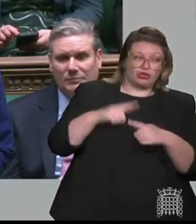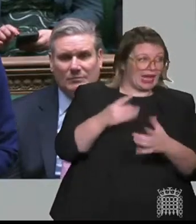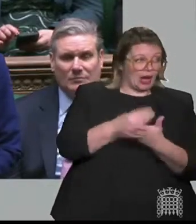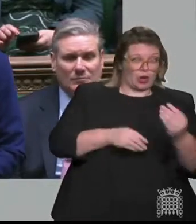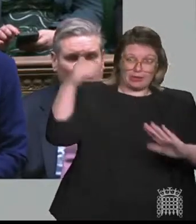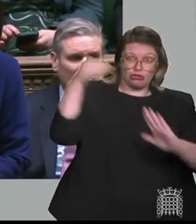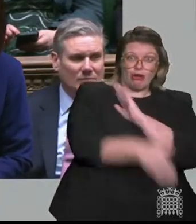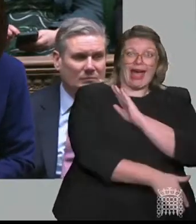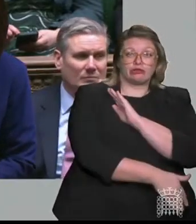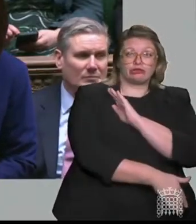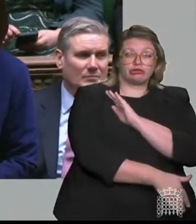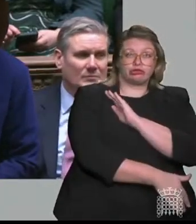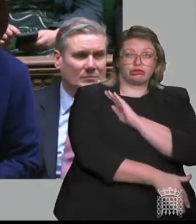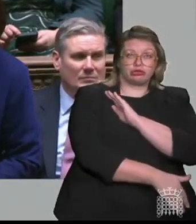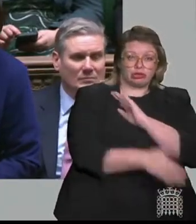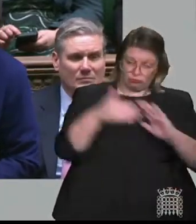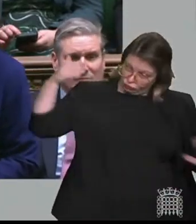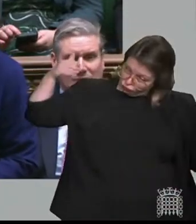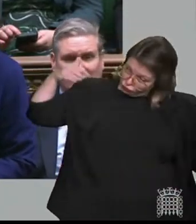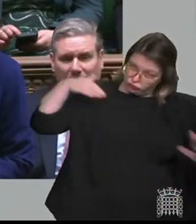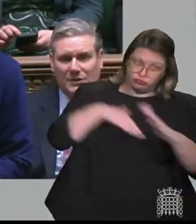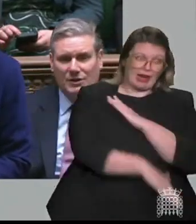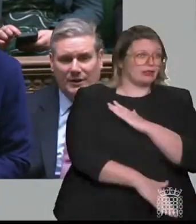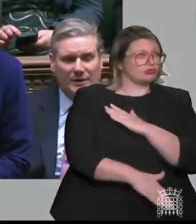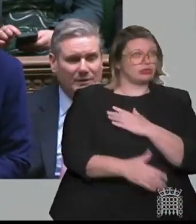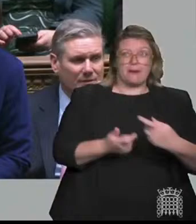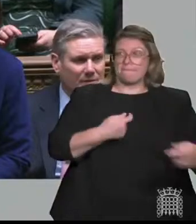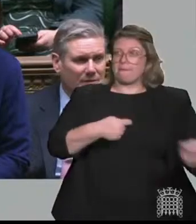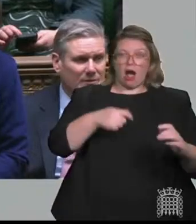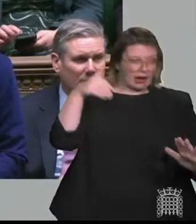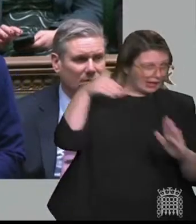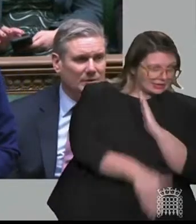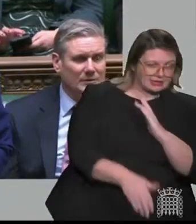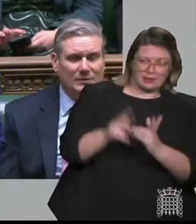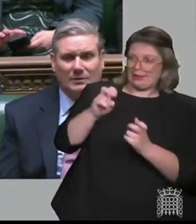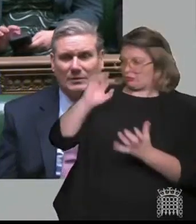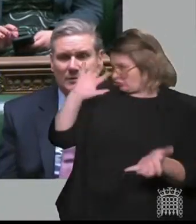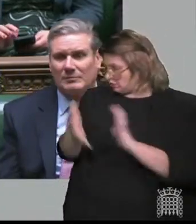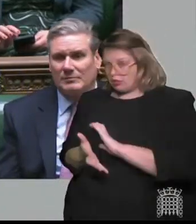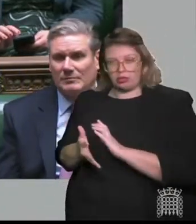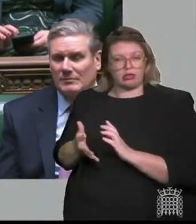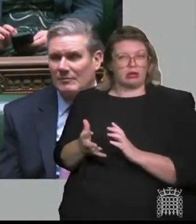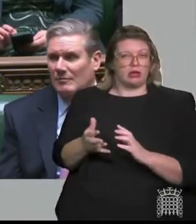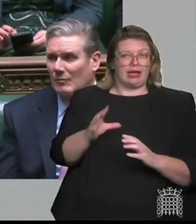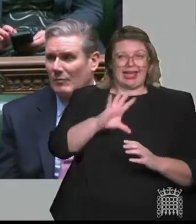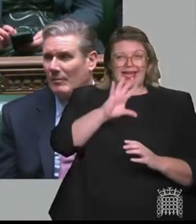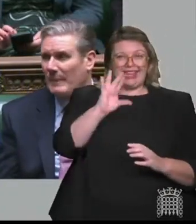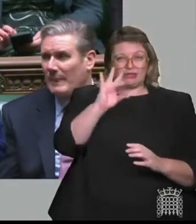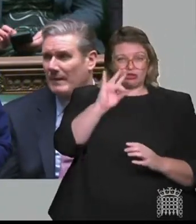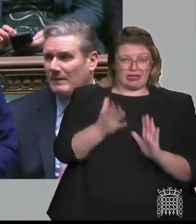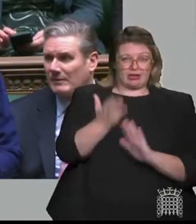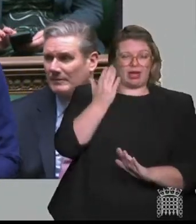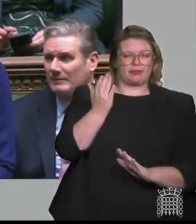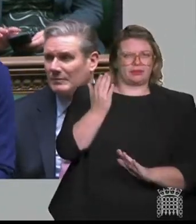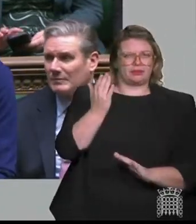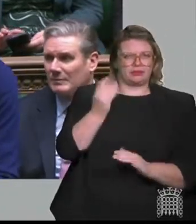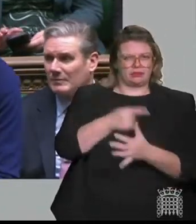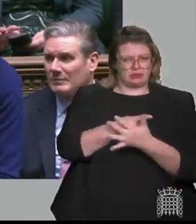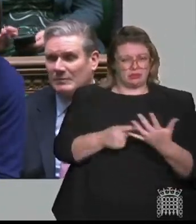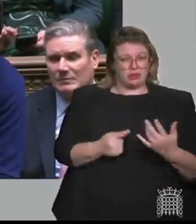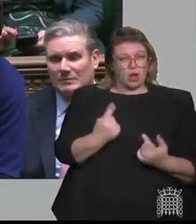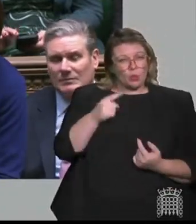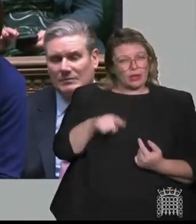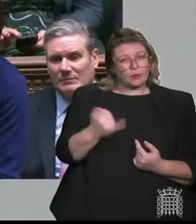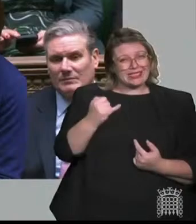leading to market turmoil, pensions put in peril and a spike in interest rates.